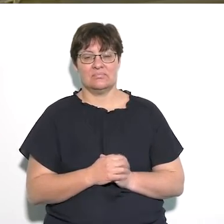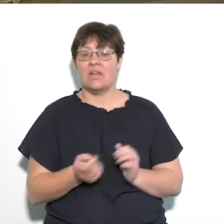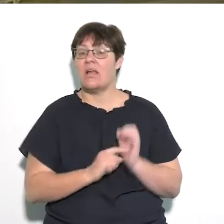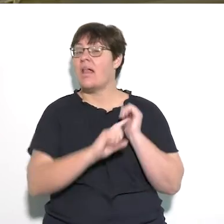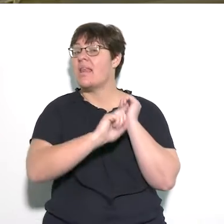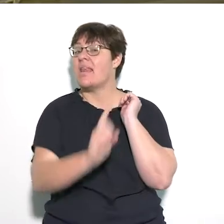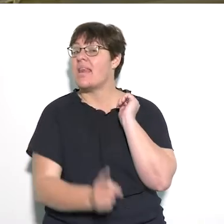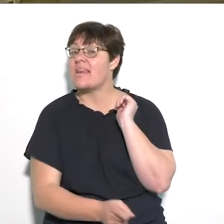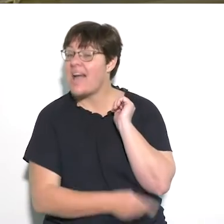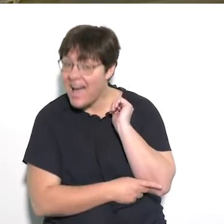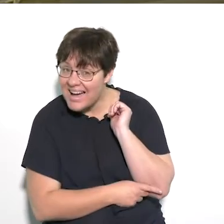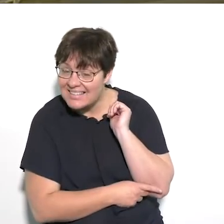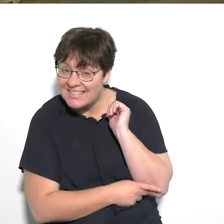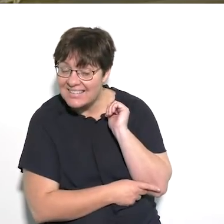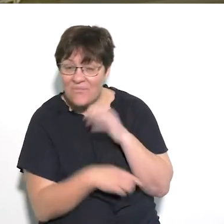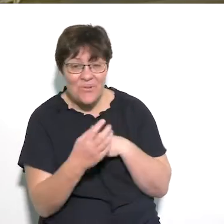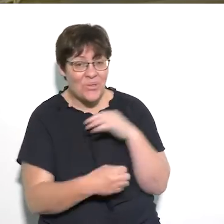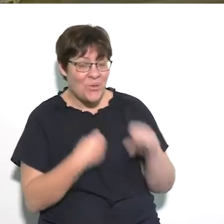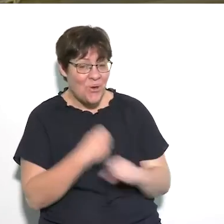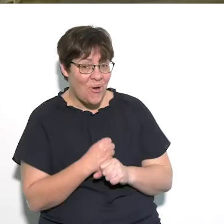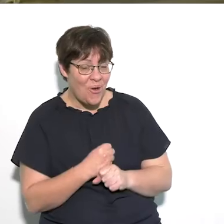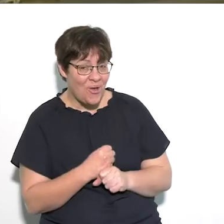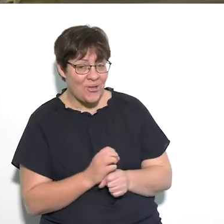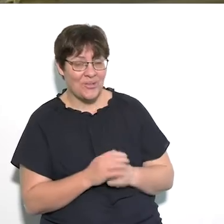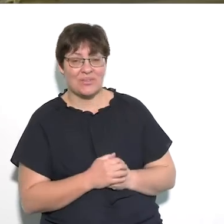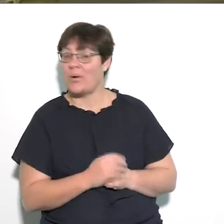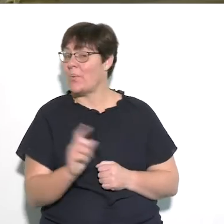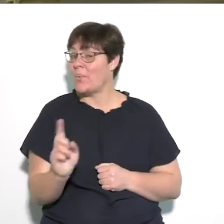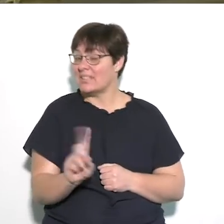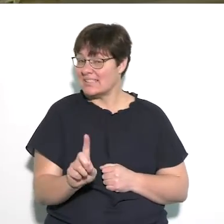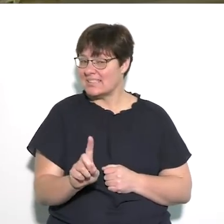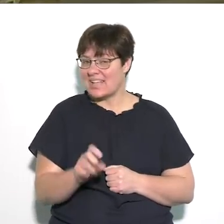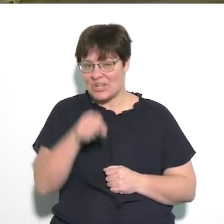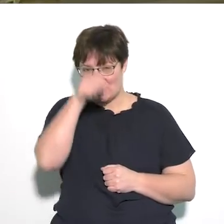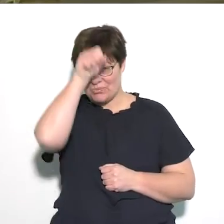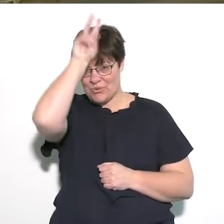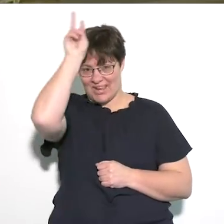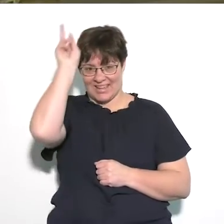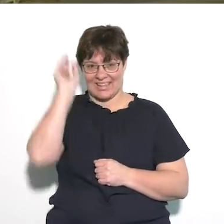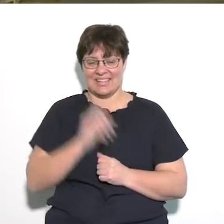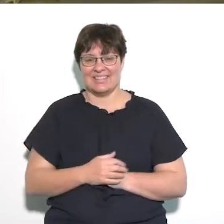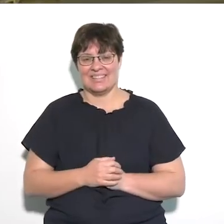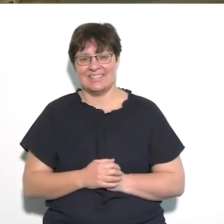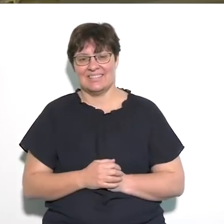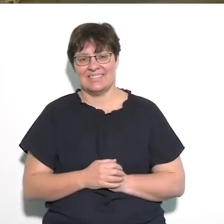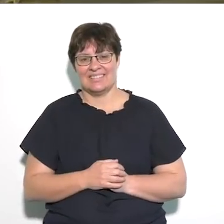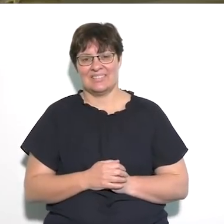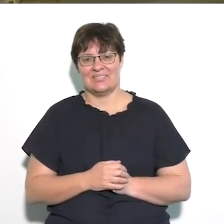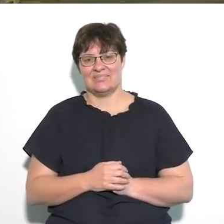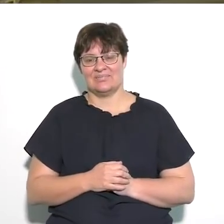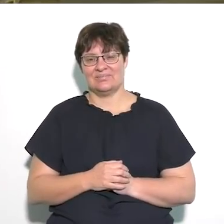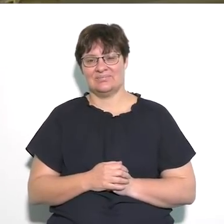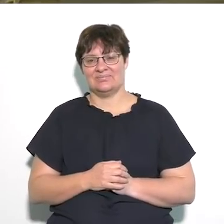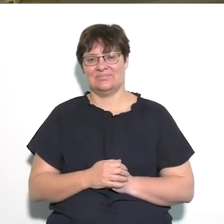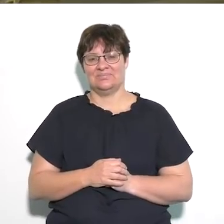And then our last season for the year is spring. And I'm going to